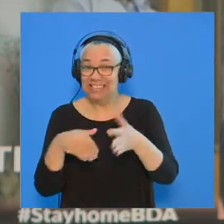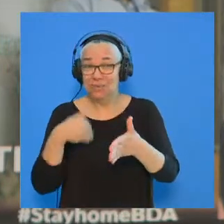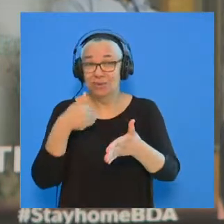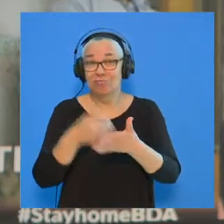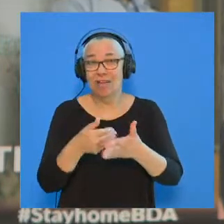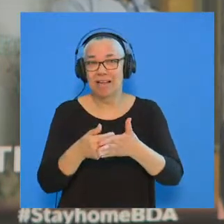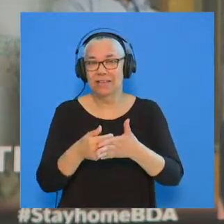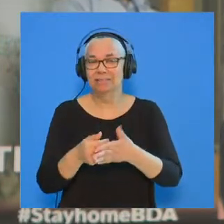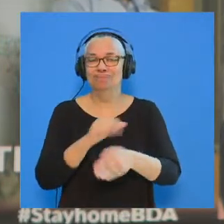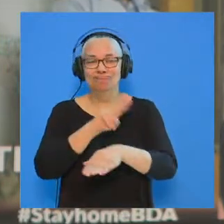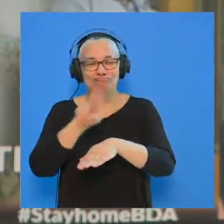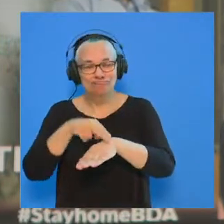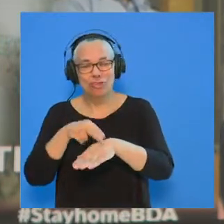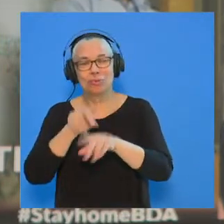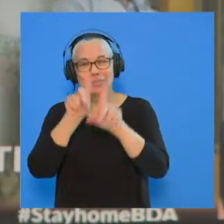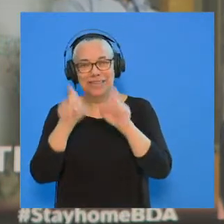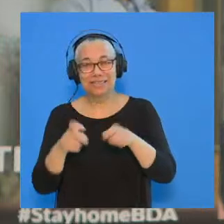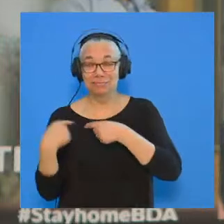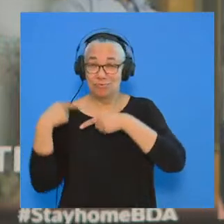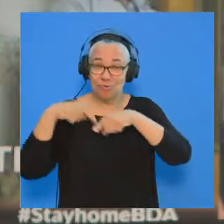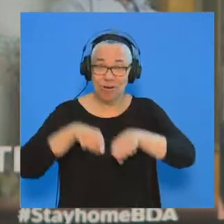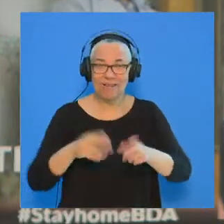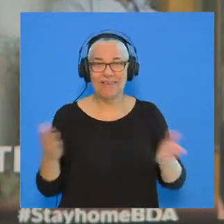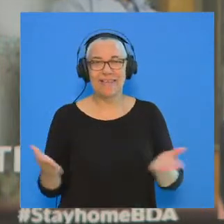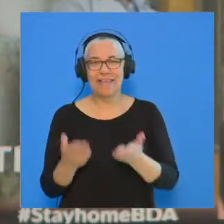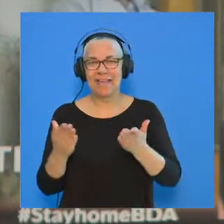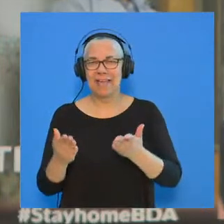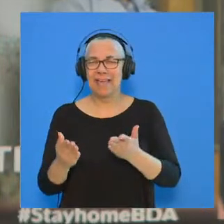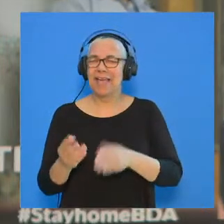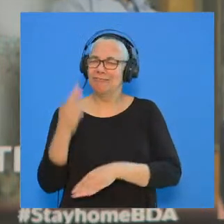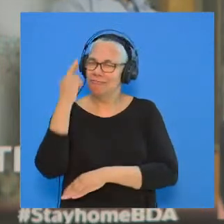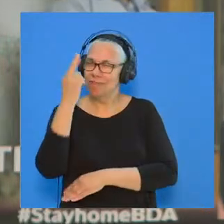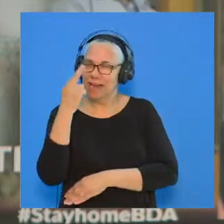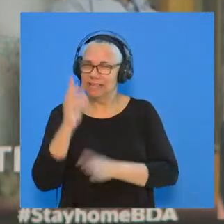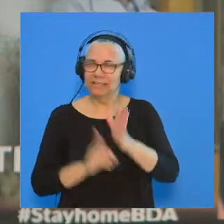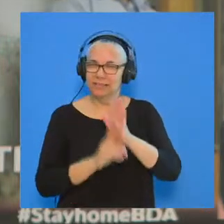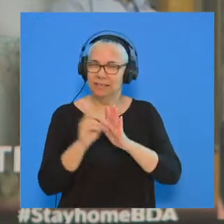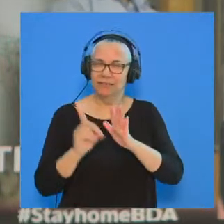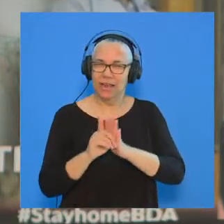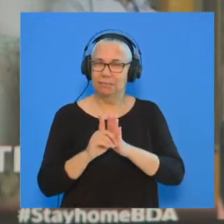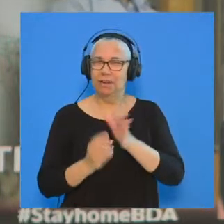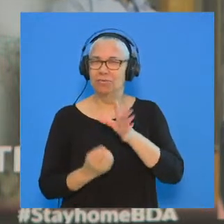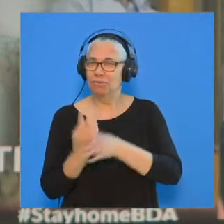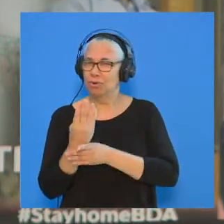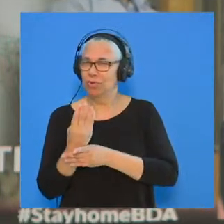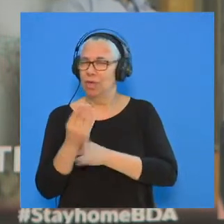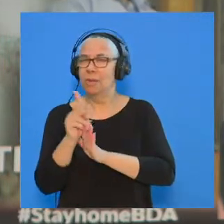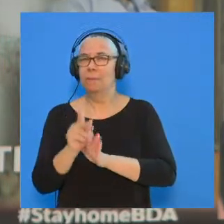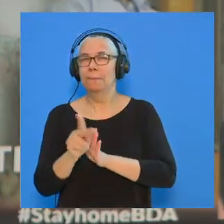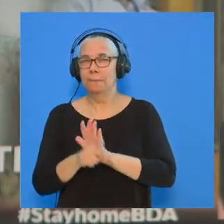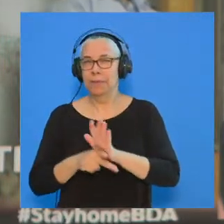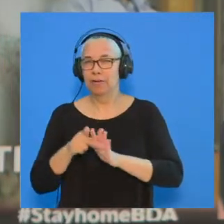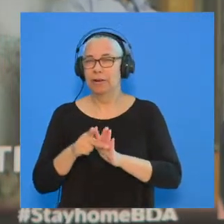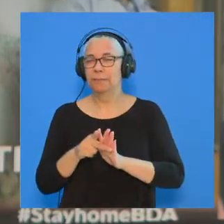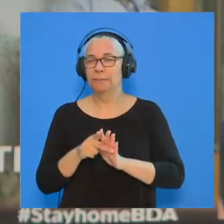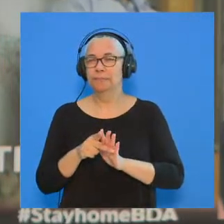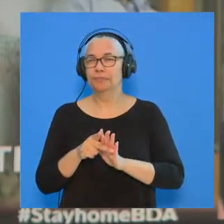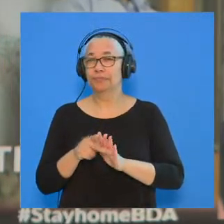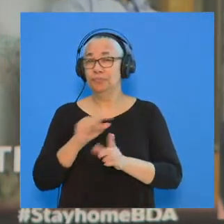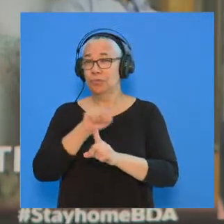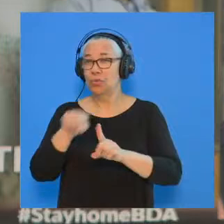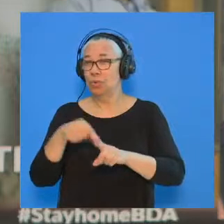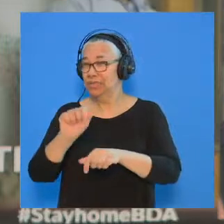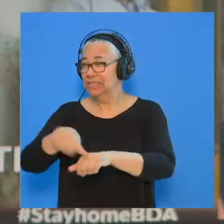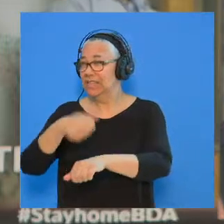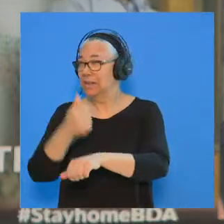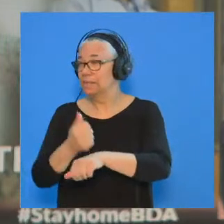persons are here, recognizing the particular incubation period of this virus. So I think when we lay out all of those particular